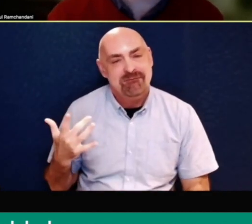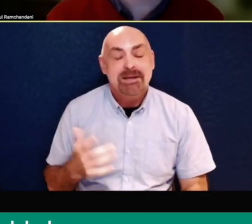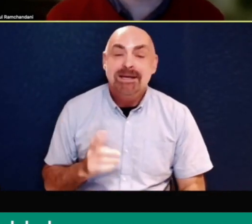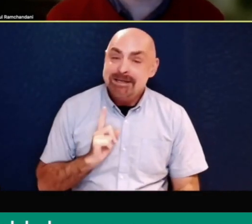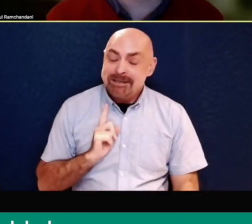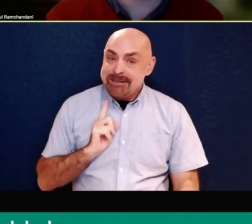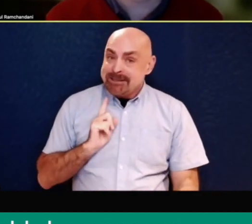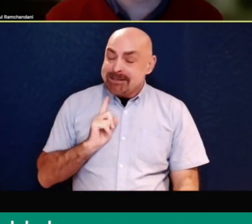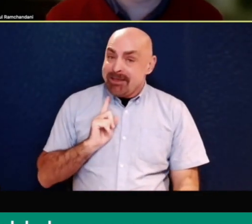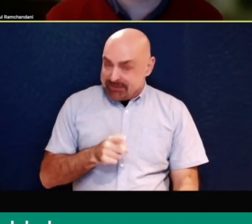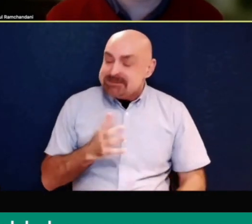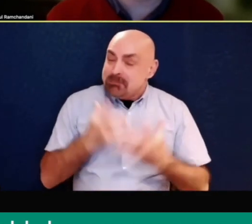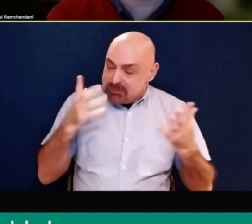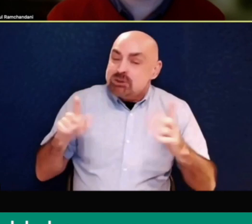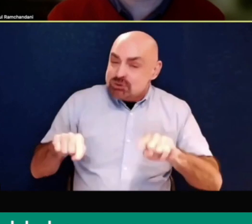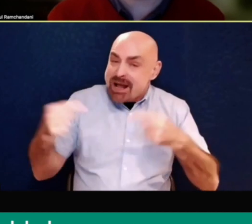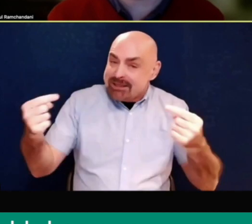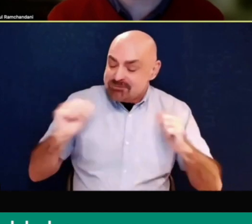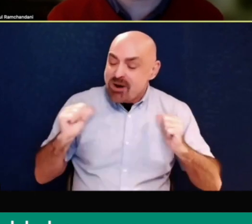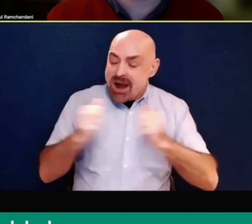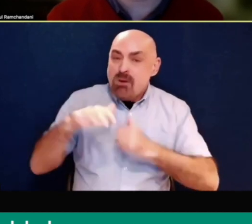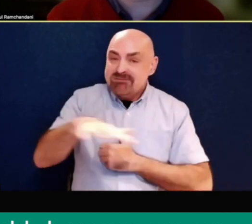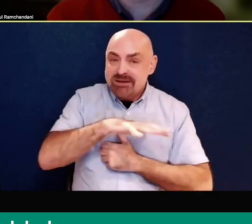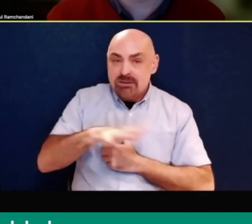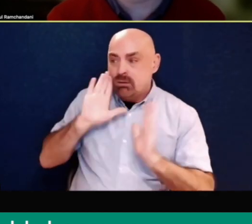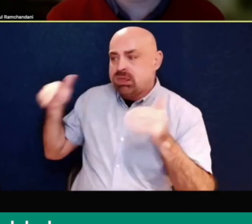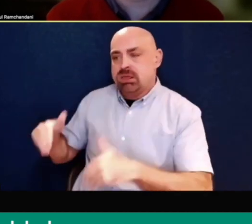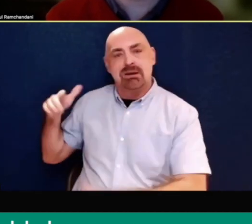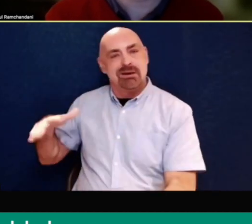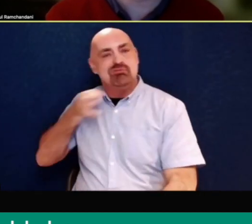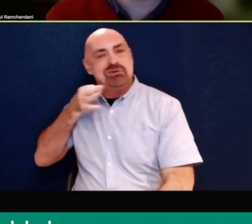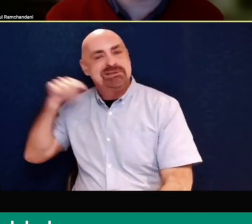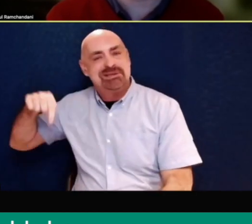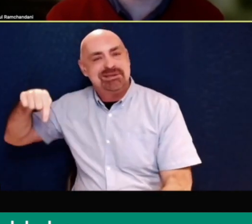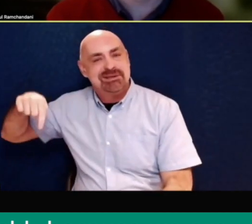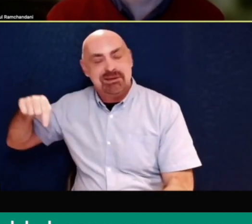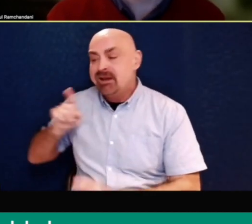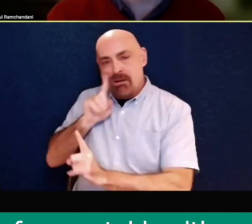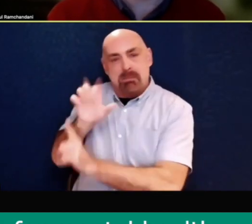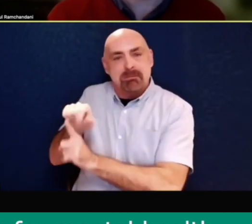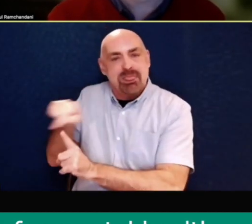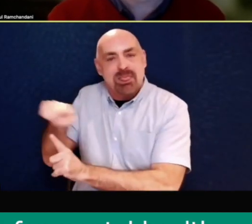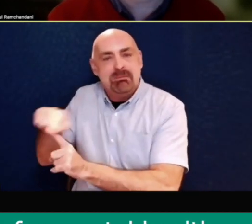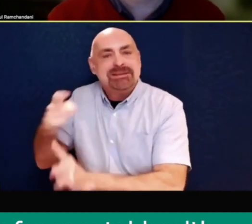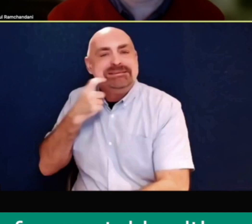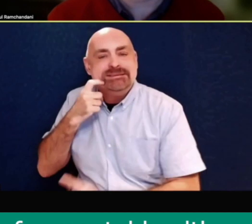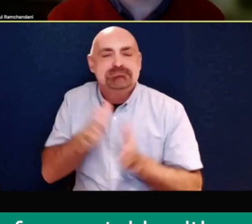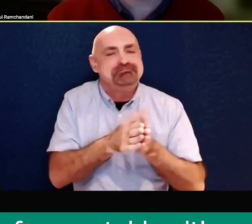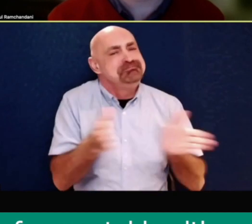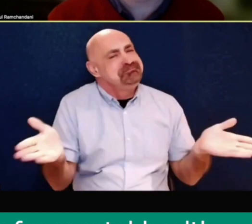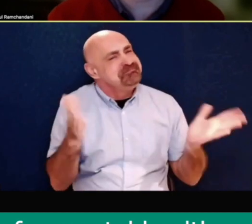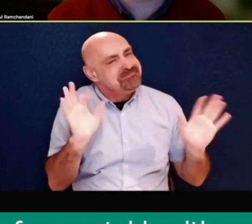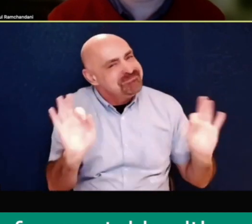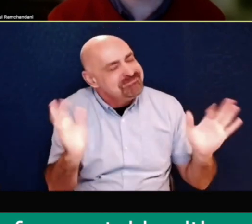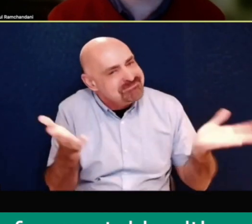a challenge, I think, for many of us in the field, because we are focused on high risk. The people that we see tend to be the high risk. If we want to make a